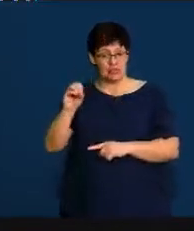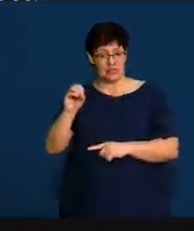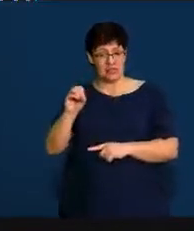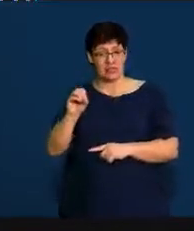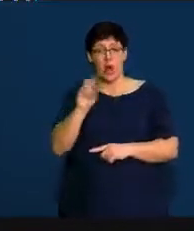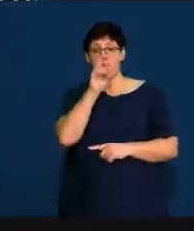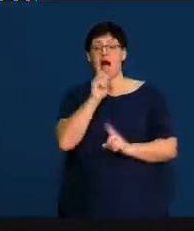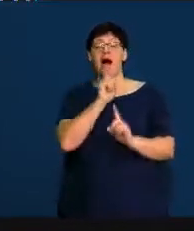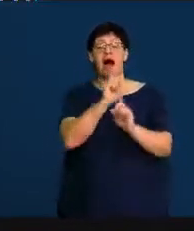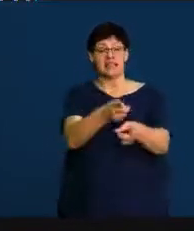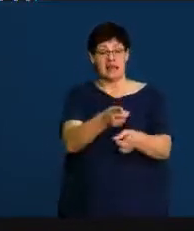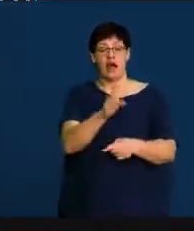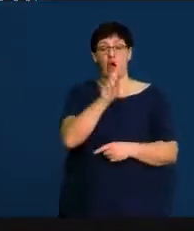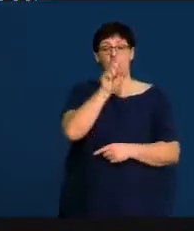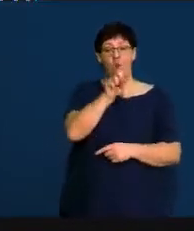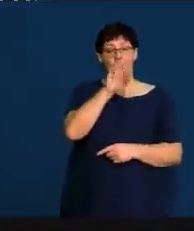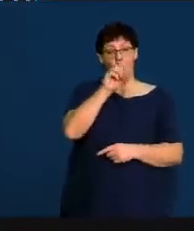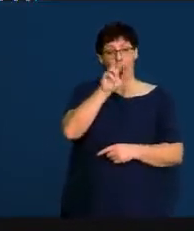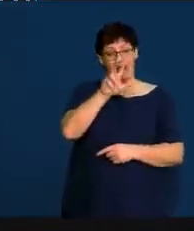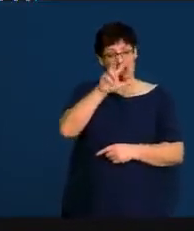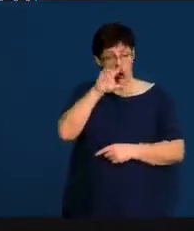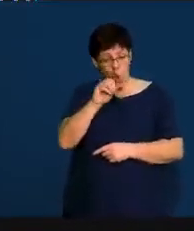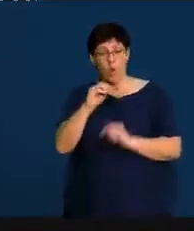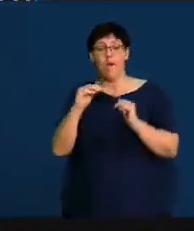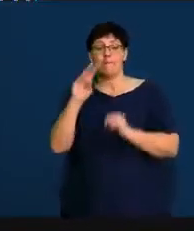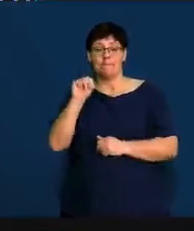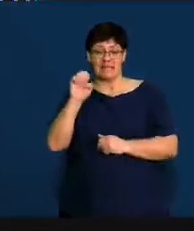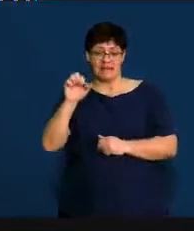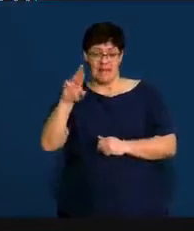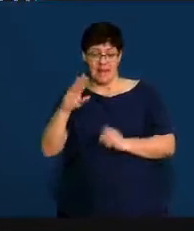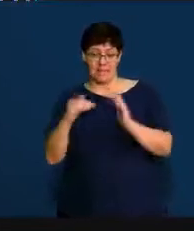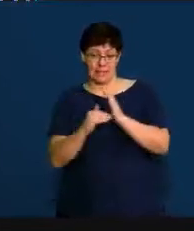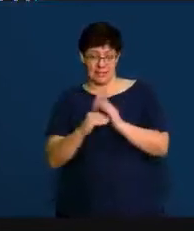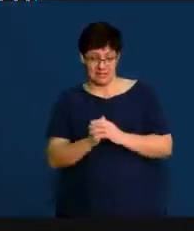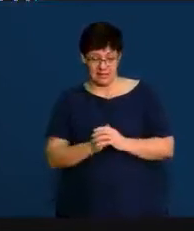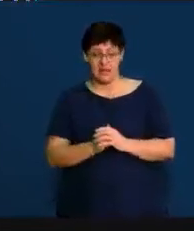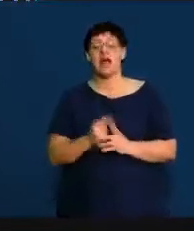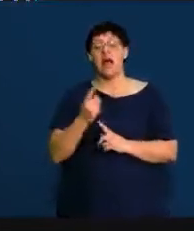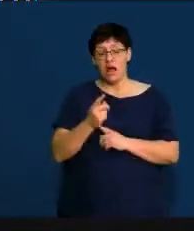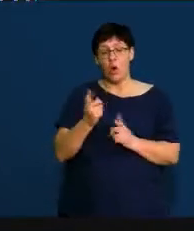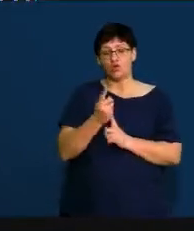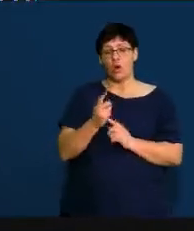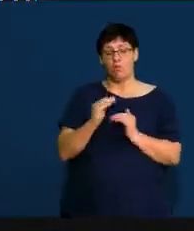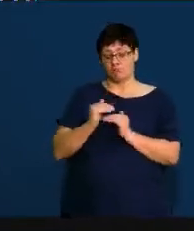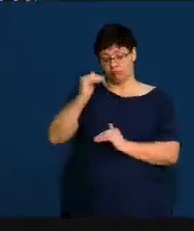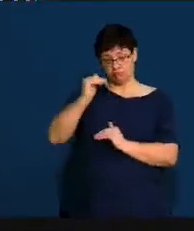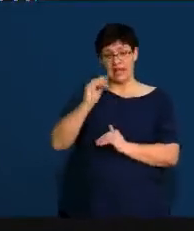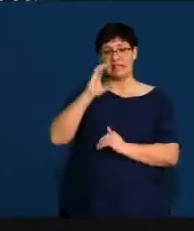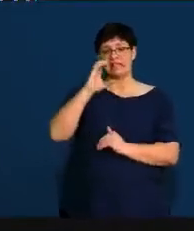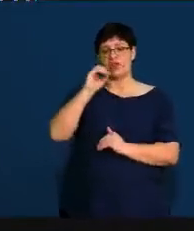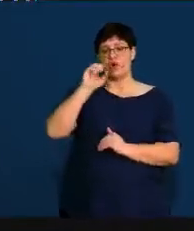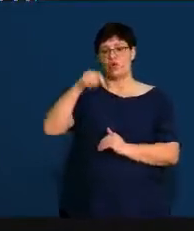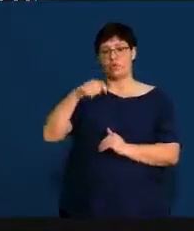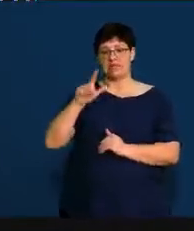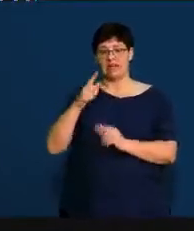my answer, 1080 meters. I measured my breadth as 0.7 and multiplied